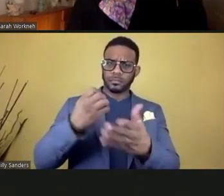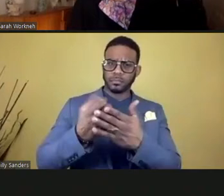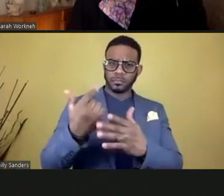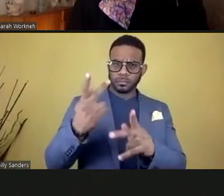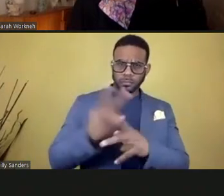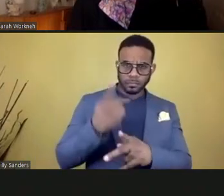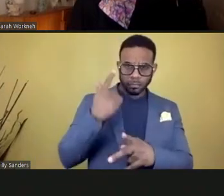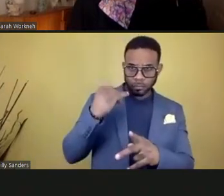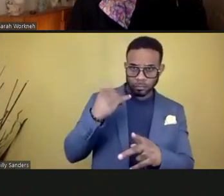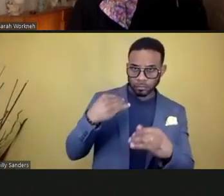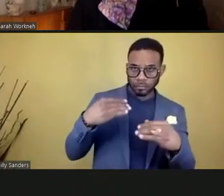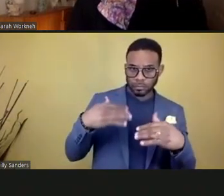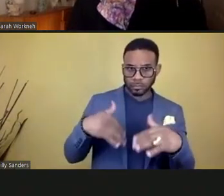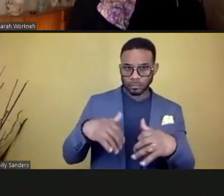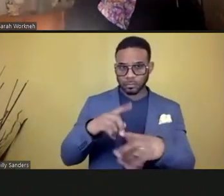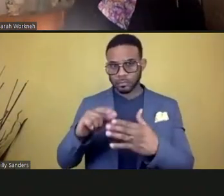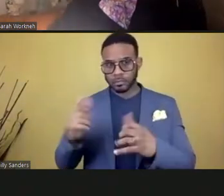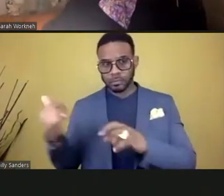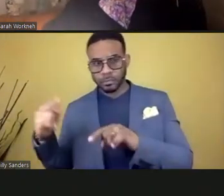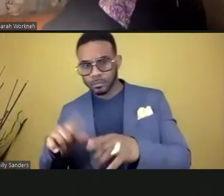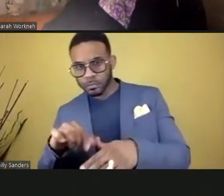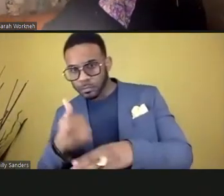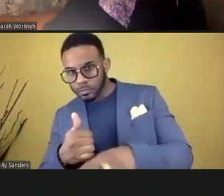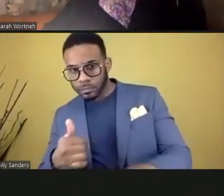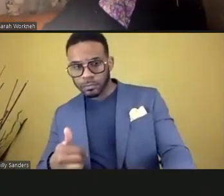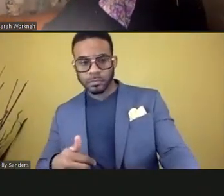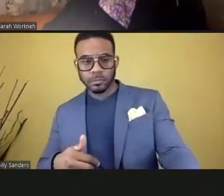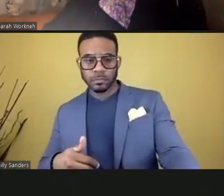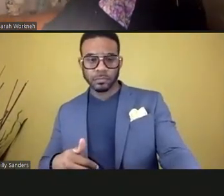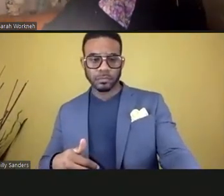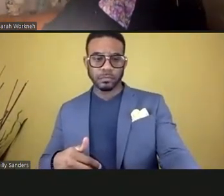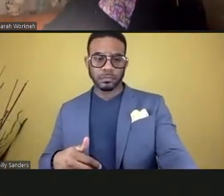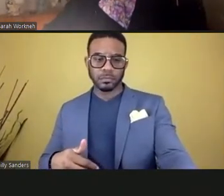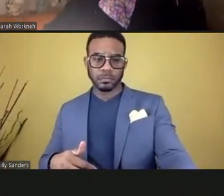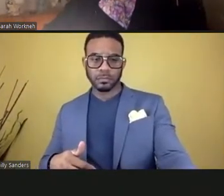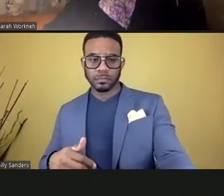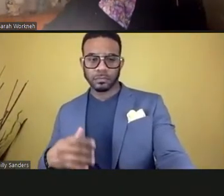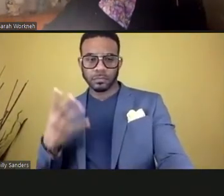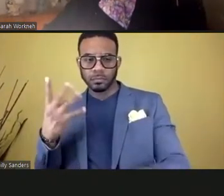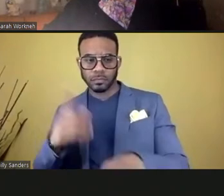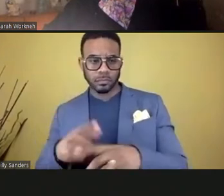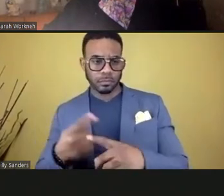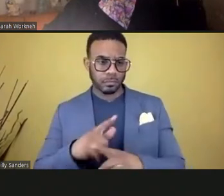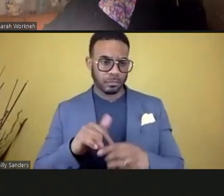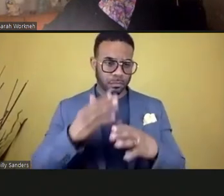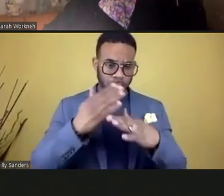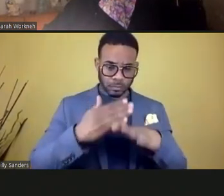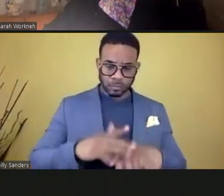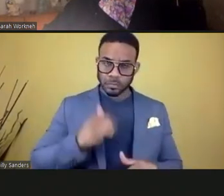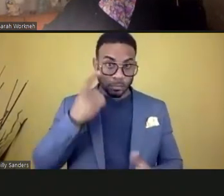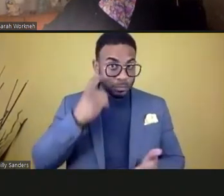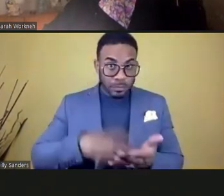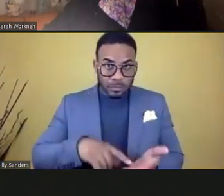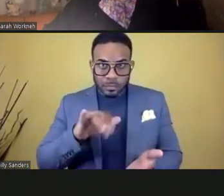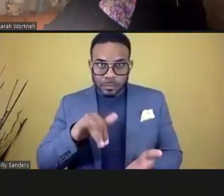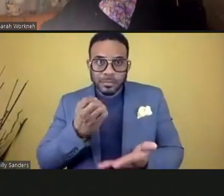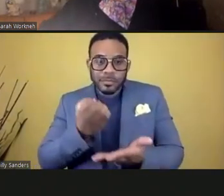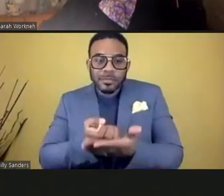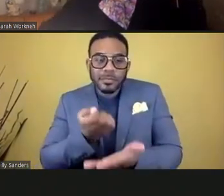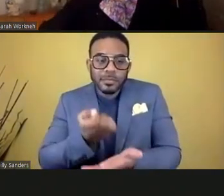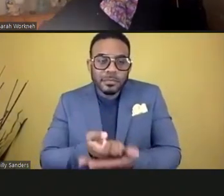sale weekends and everybody comes to Santa Ana, it's four times a month. And then when you start to break that down, you realize that's an